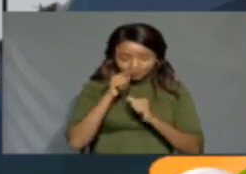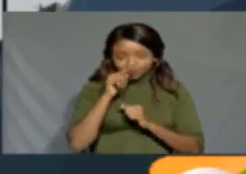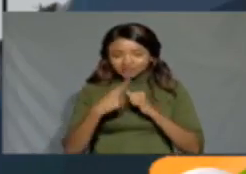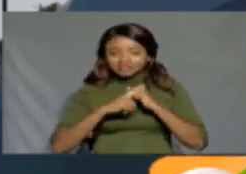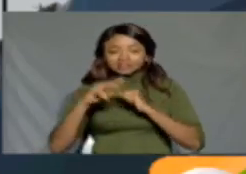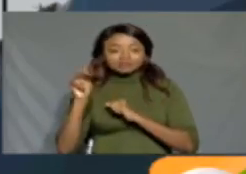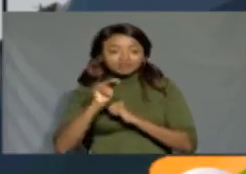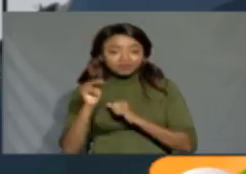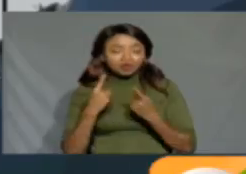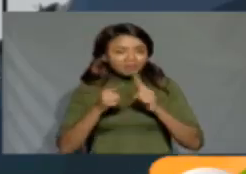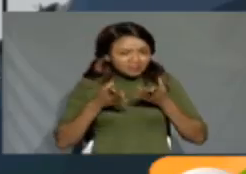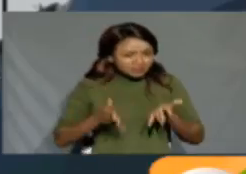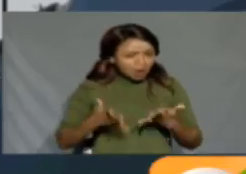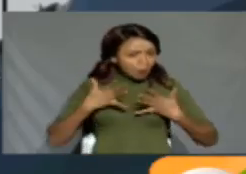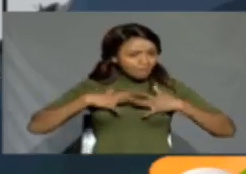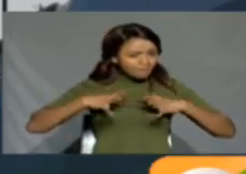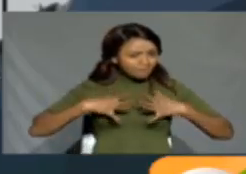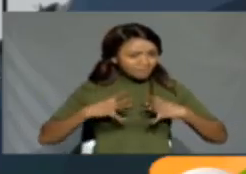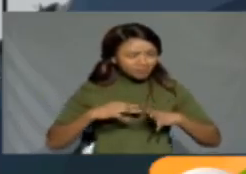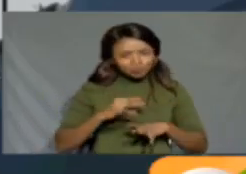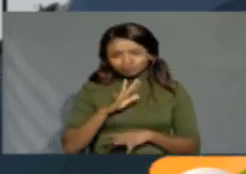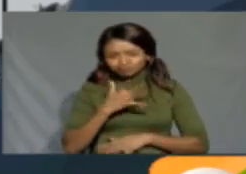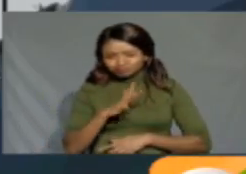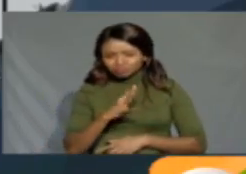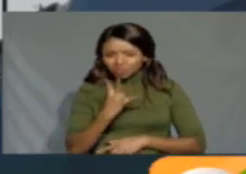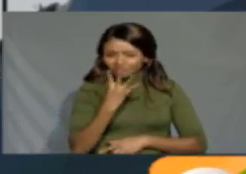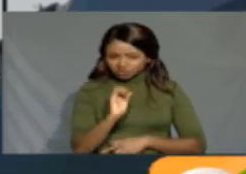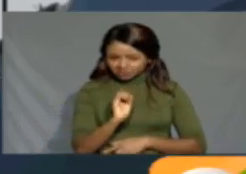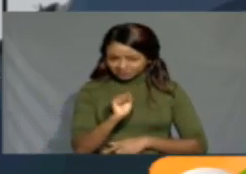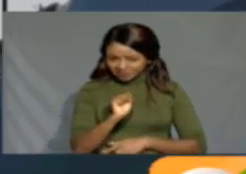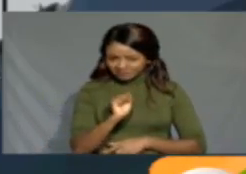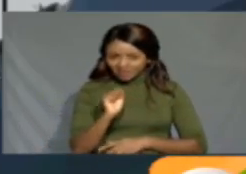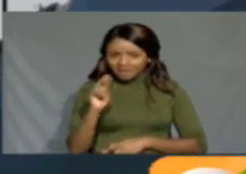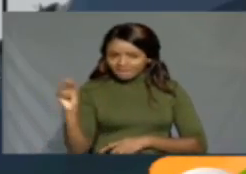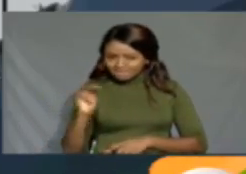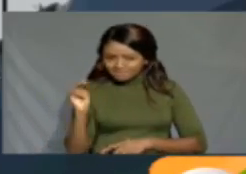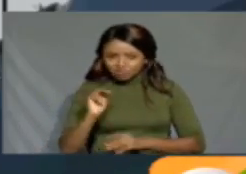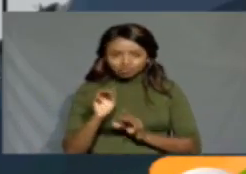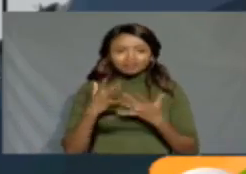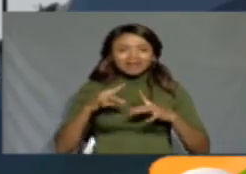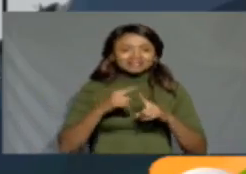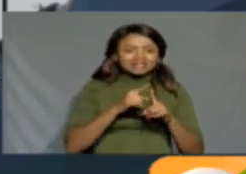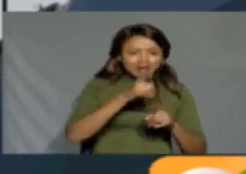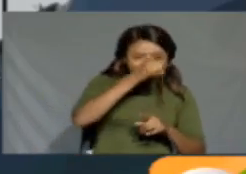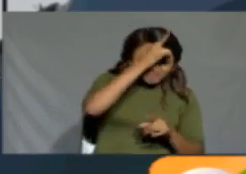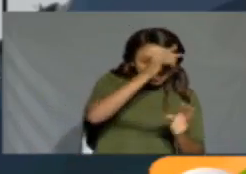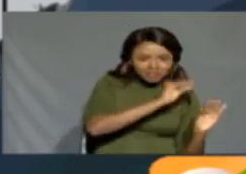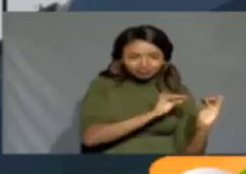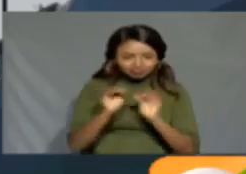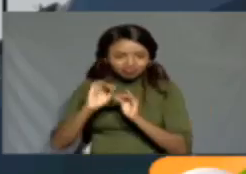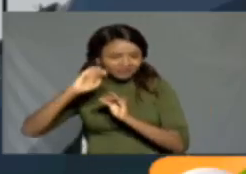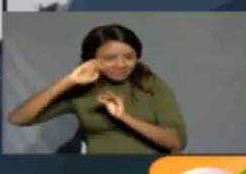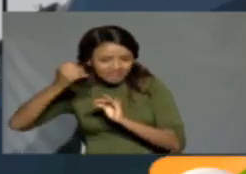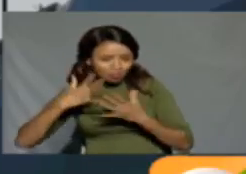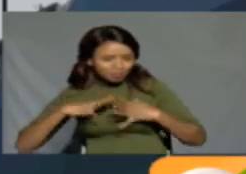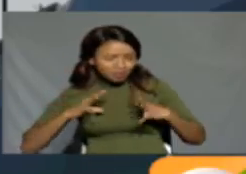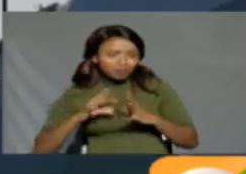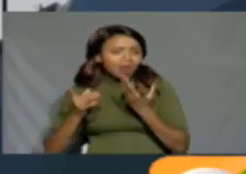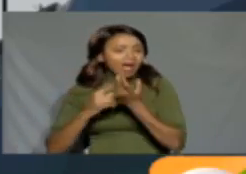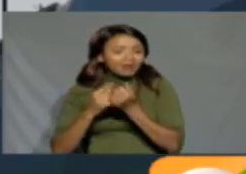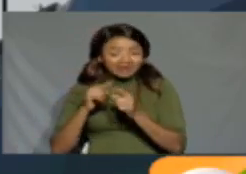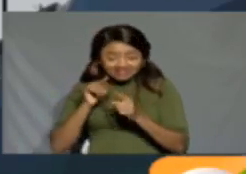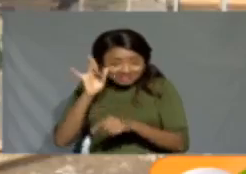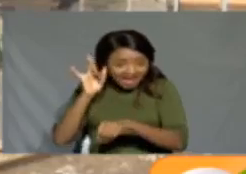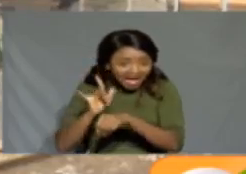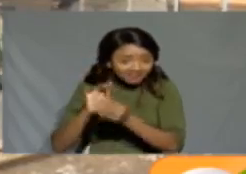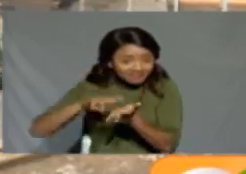put the current population size at least 45 million and with rural to urban migration on the rise, the figures do not affect the resources